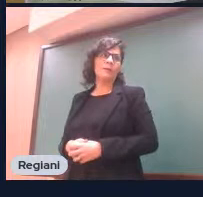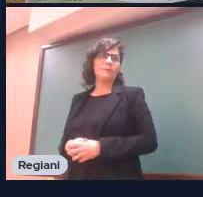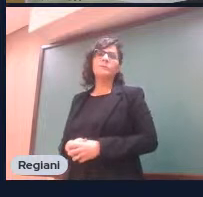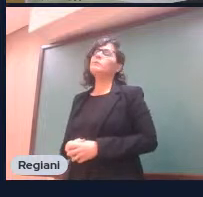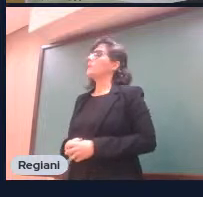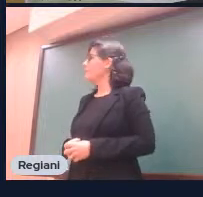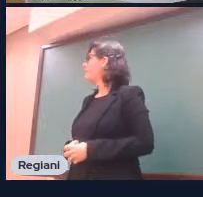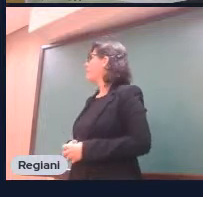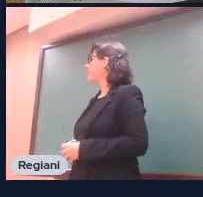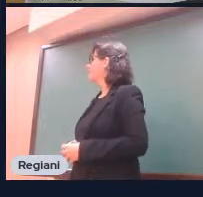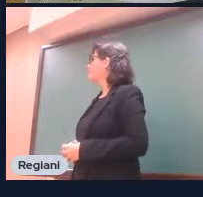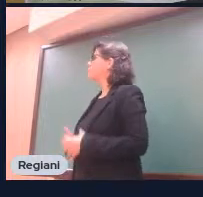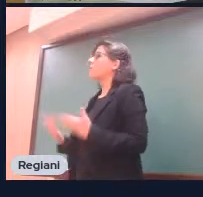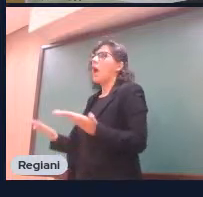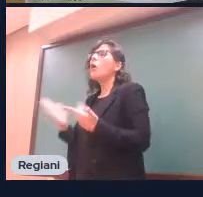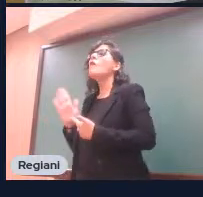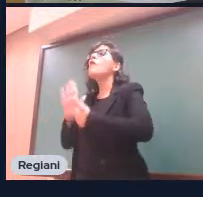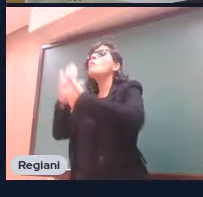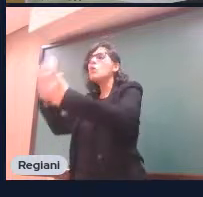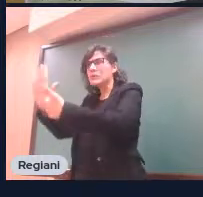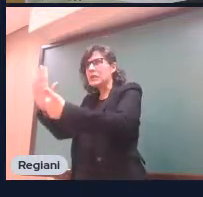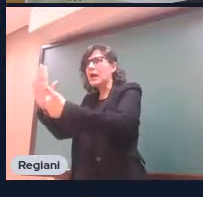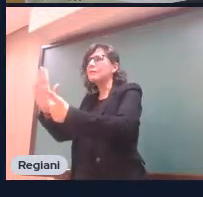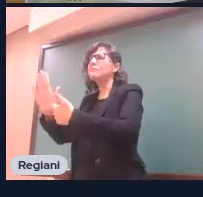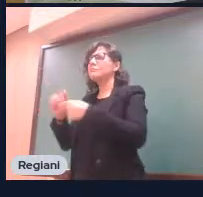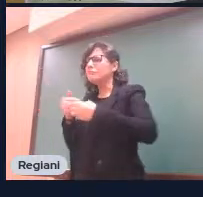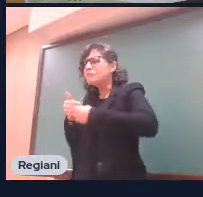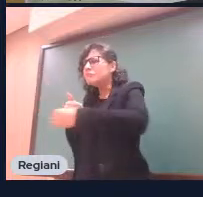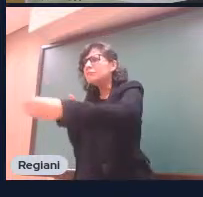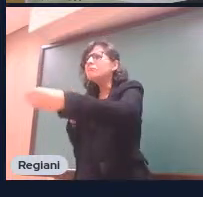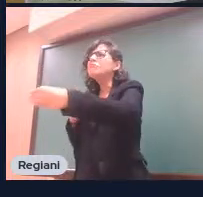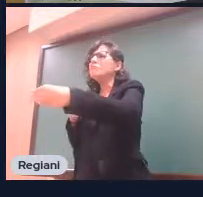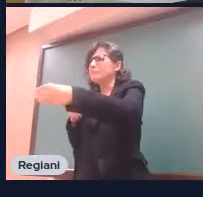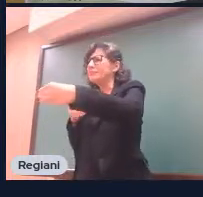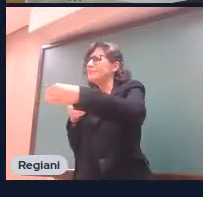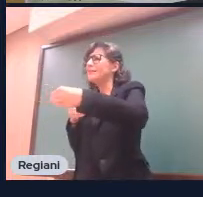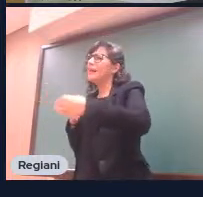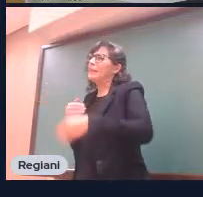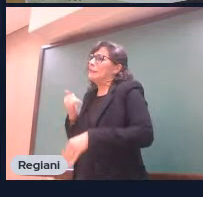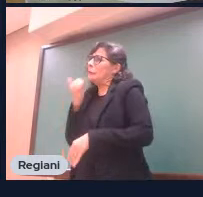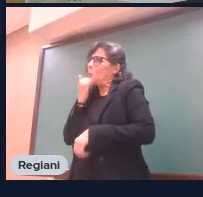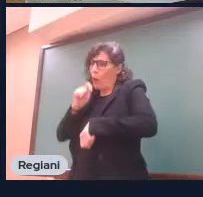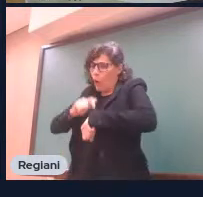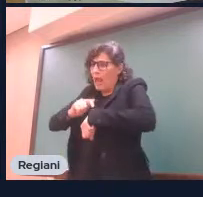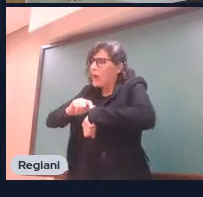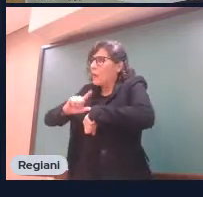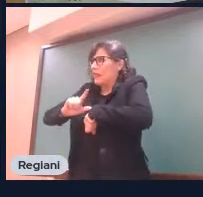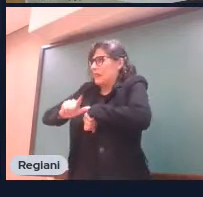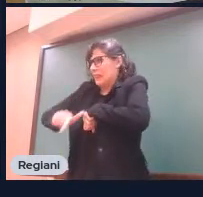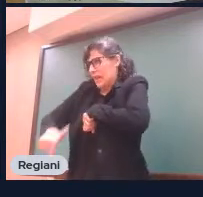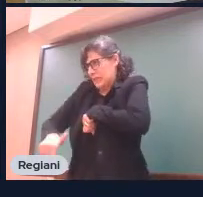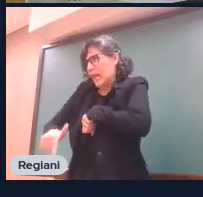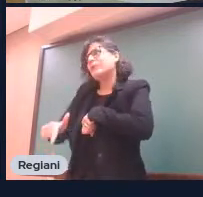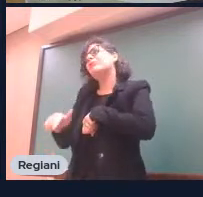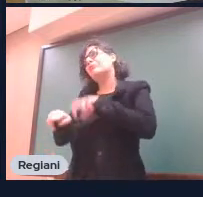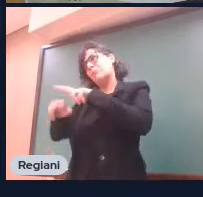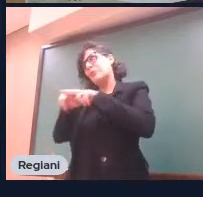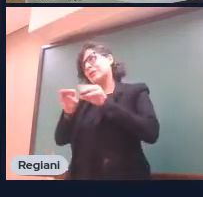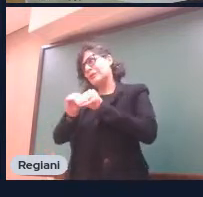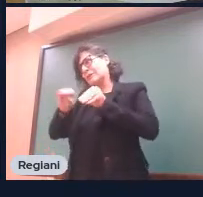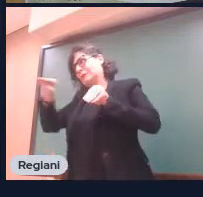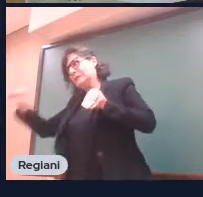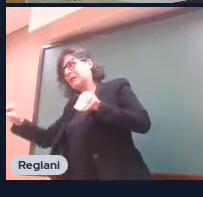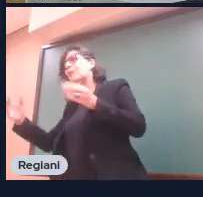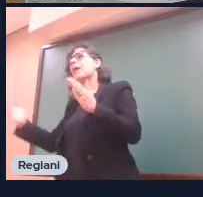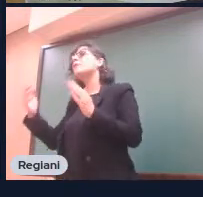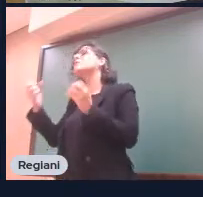everything. So now I'll just show you the last few minutes. We started very late, so allow me to end with